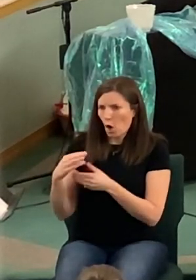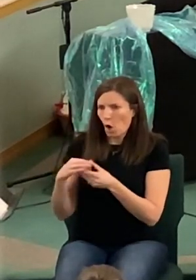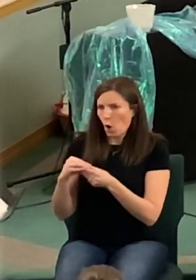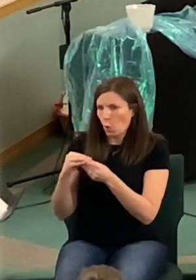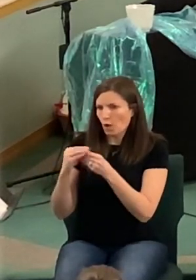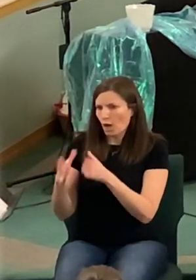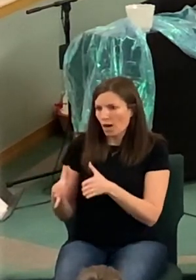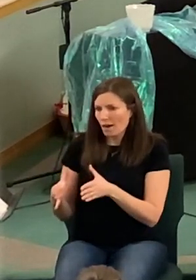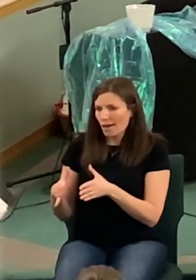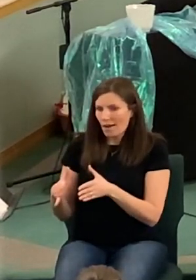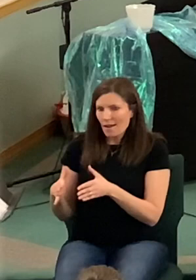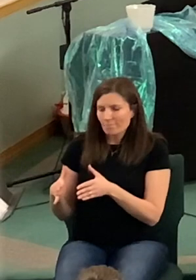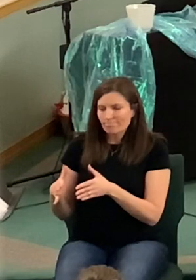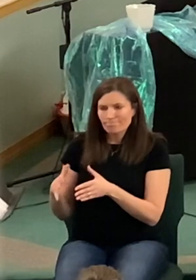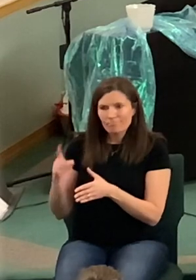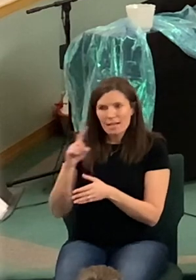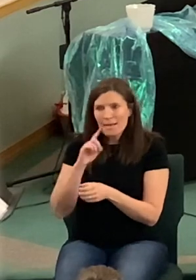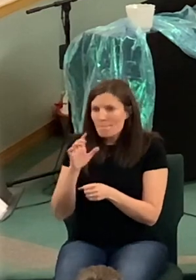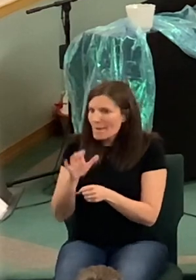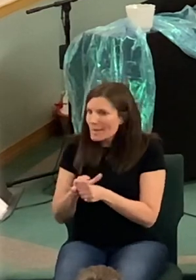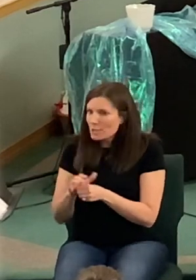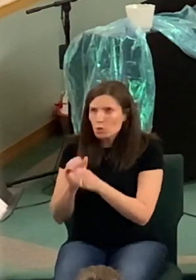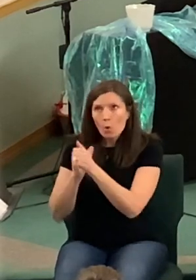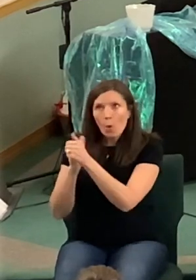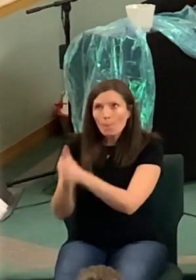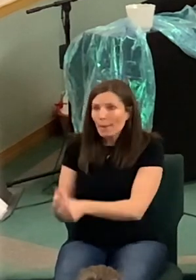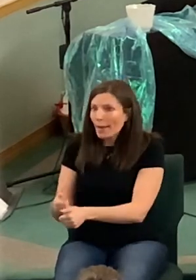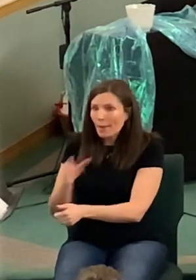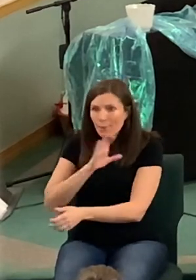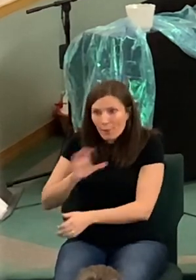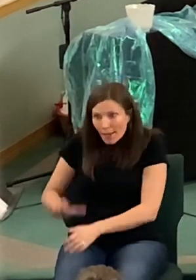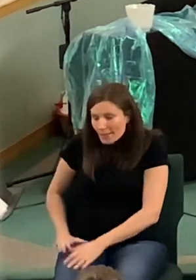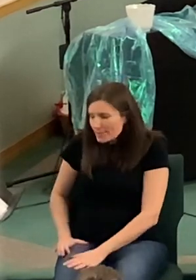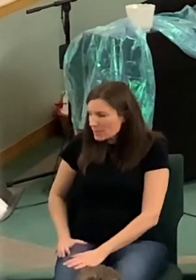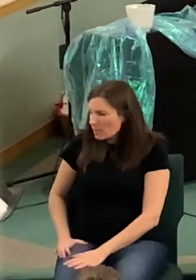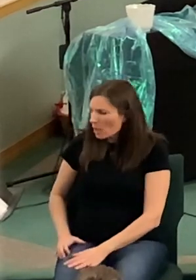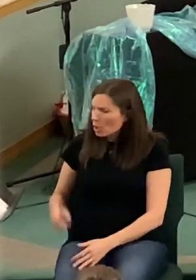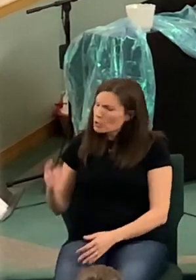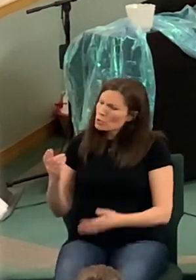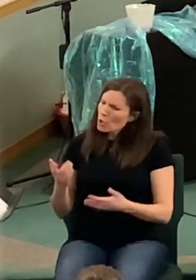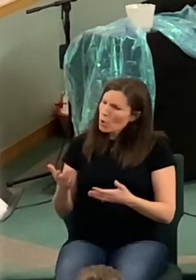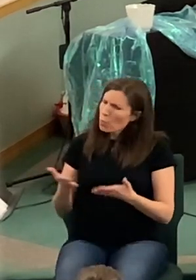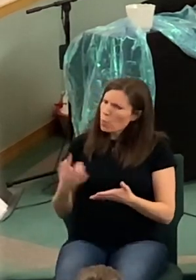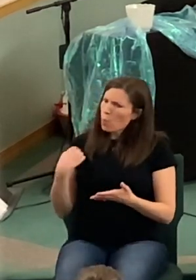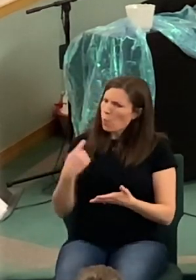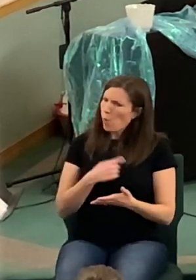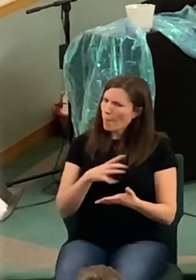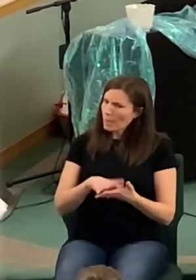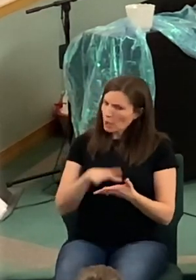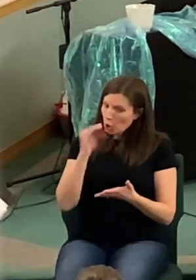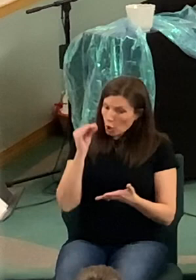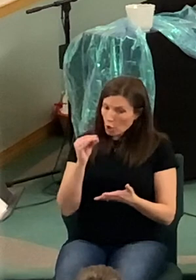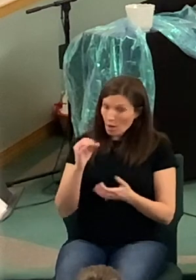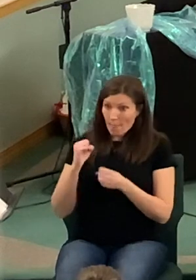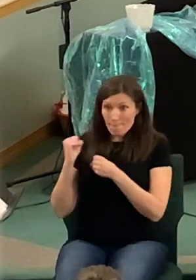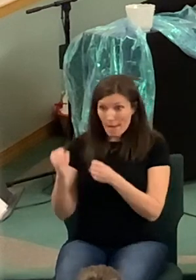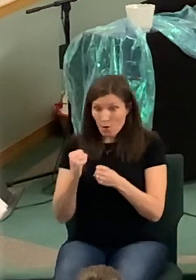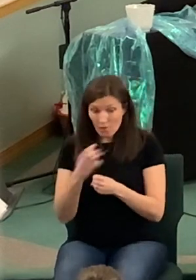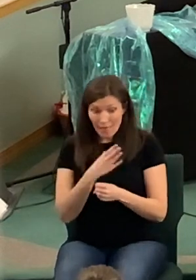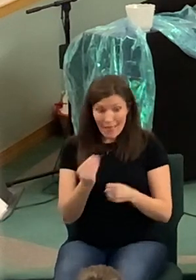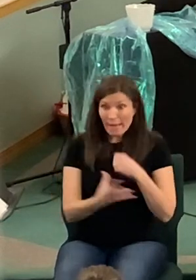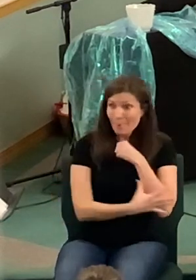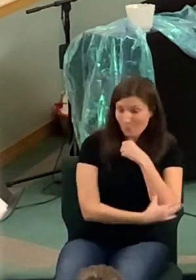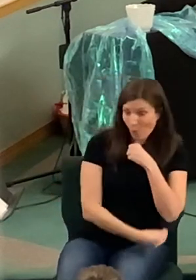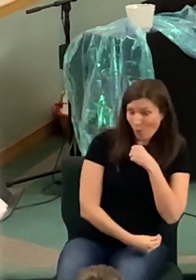Christ. And what we learn here in these two groups that he describes is that both the powerful and poor are expected to